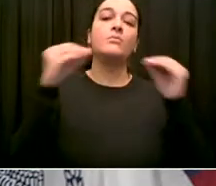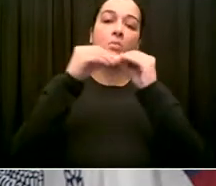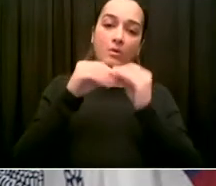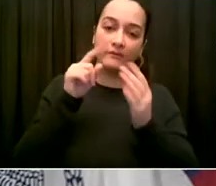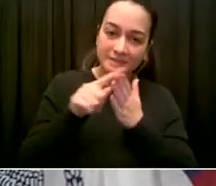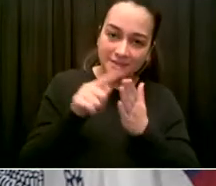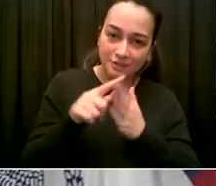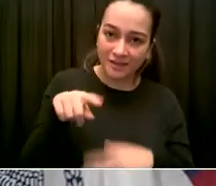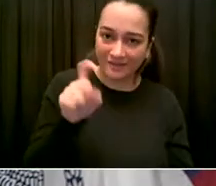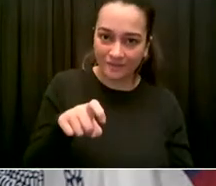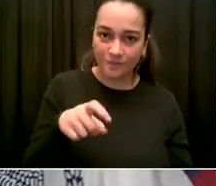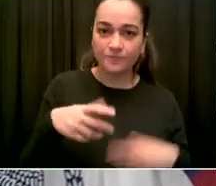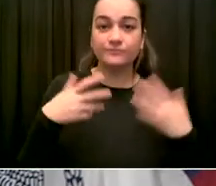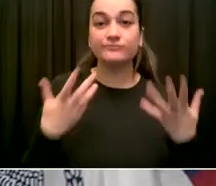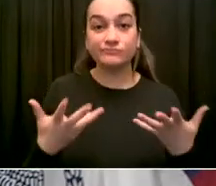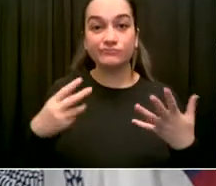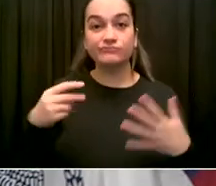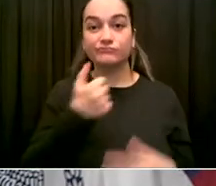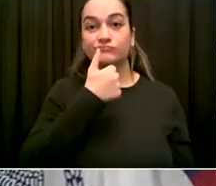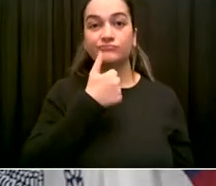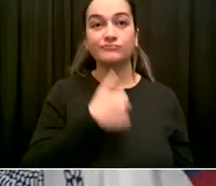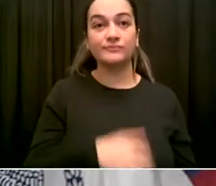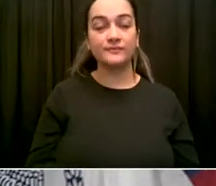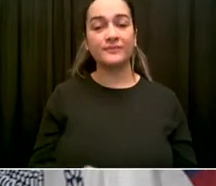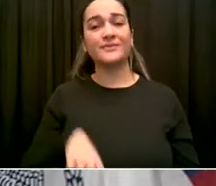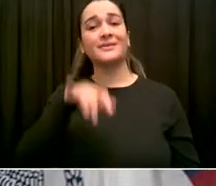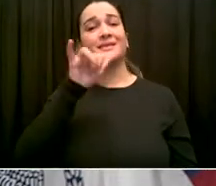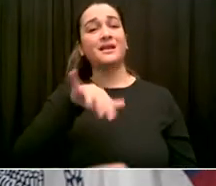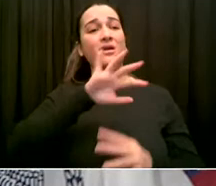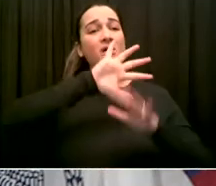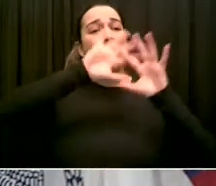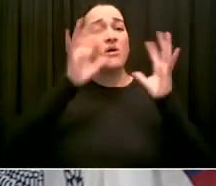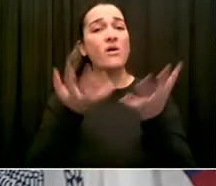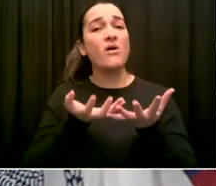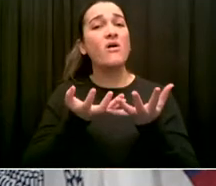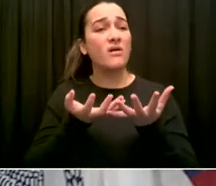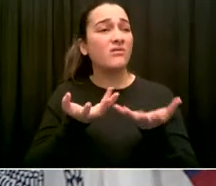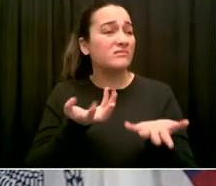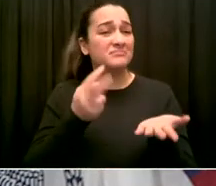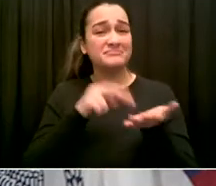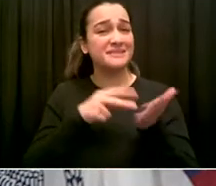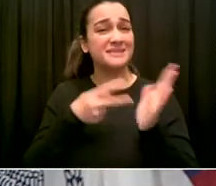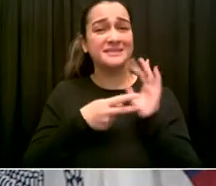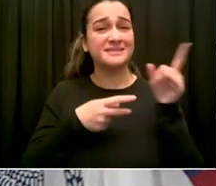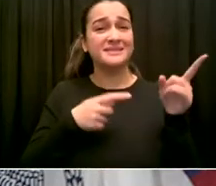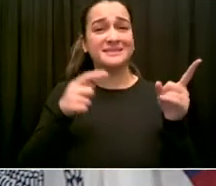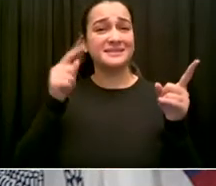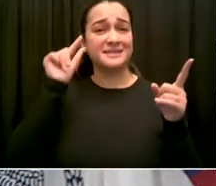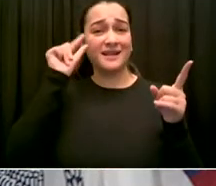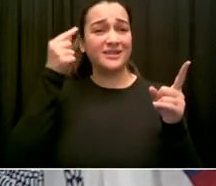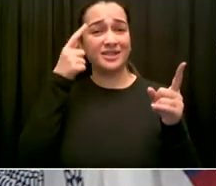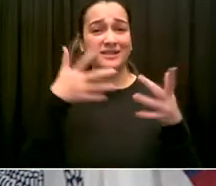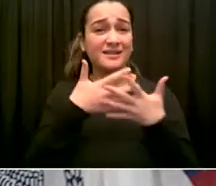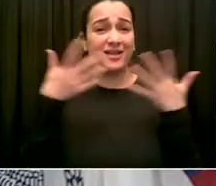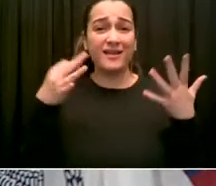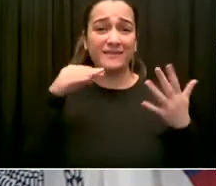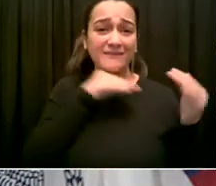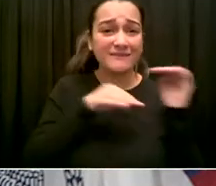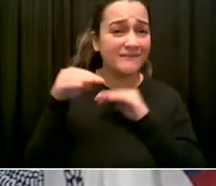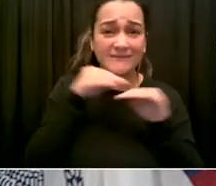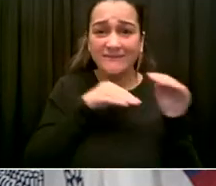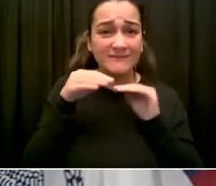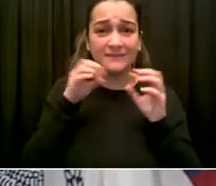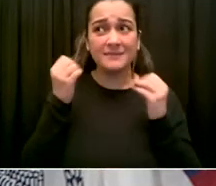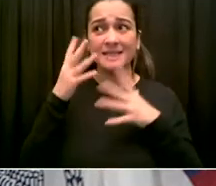direction. Just blatant corruption that the governor got away with for years. And then on top of it, you know, what we're seeing now about the impact